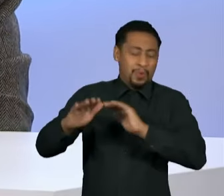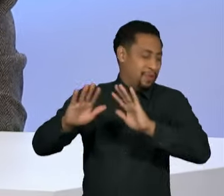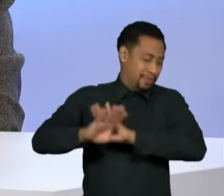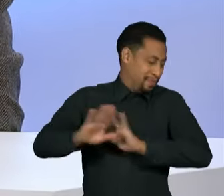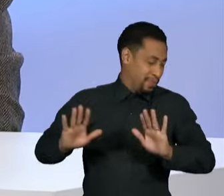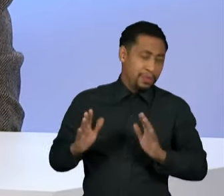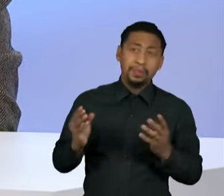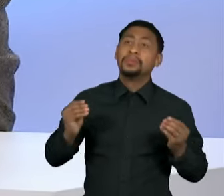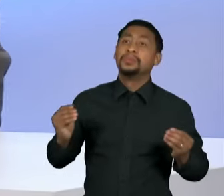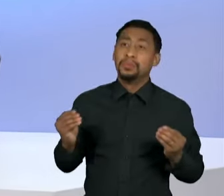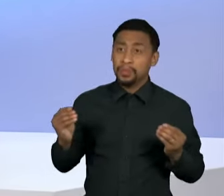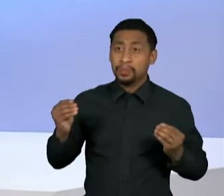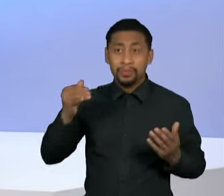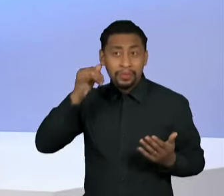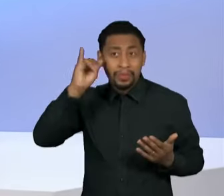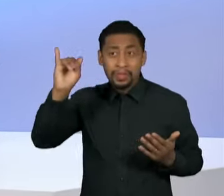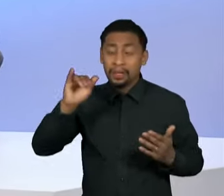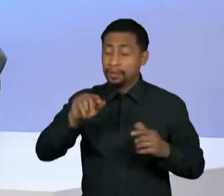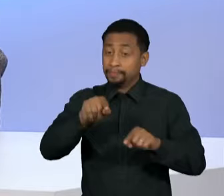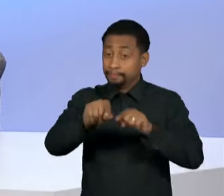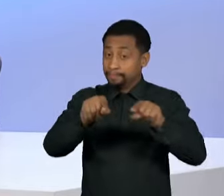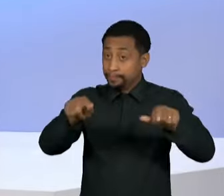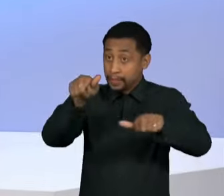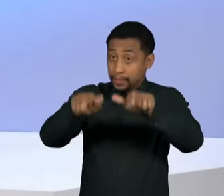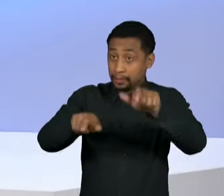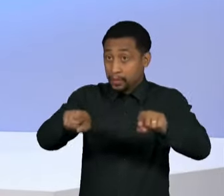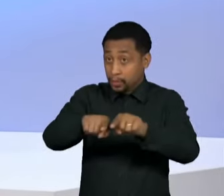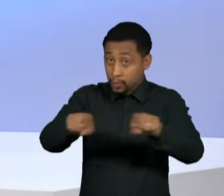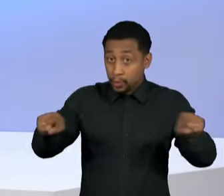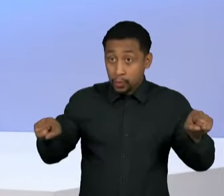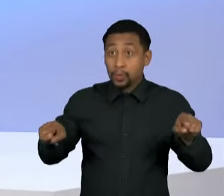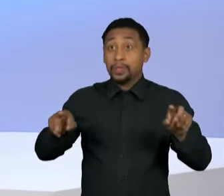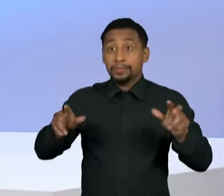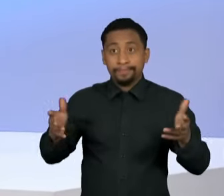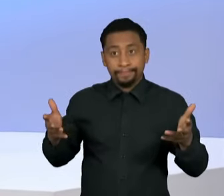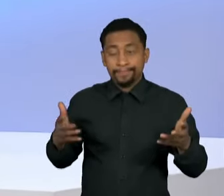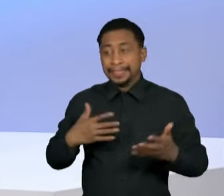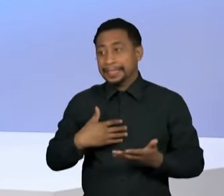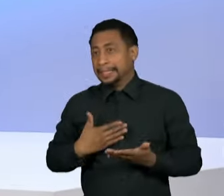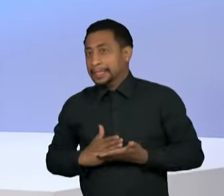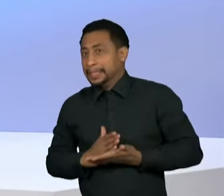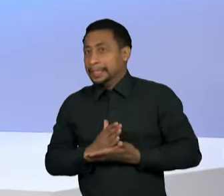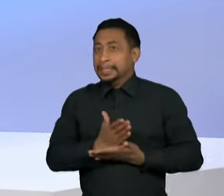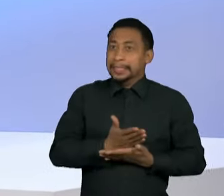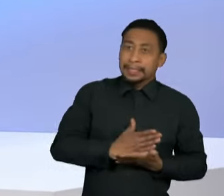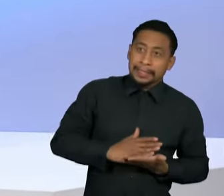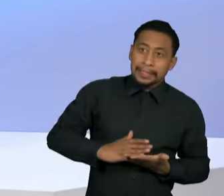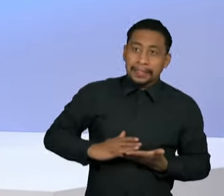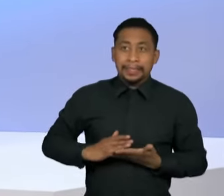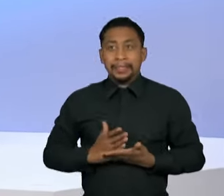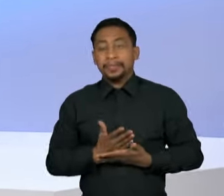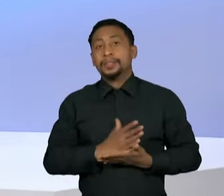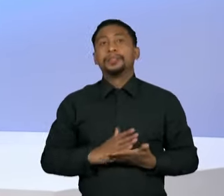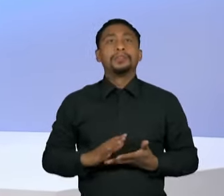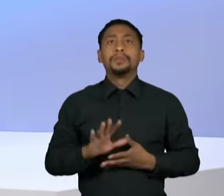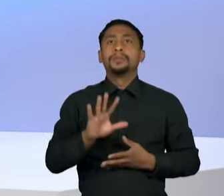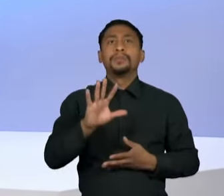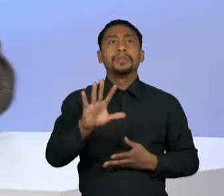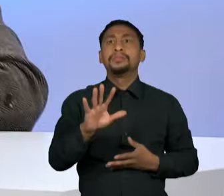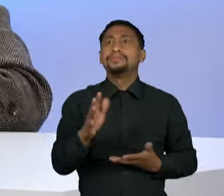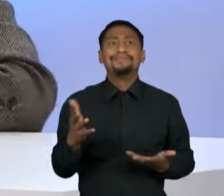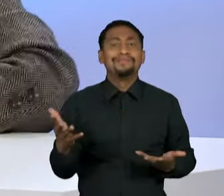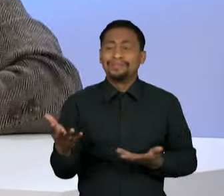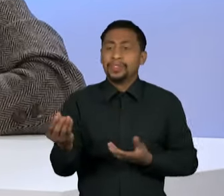para continuar pedindo para as pessoas que elas sustentem esse desconforto quando todas as condições não